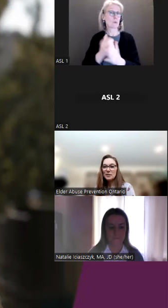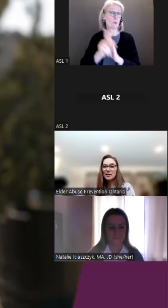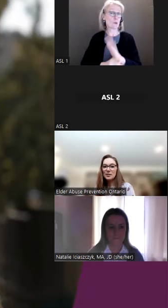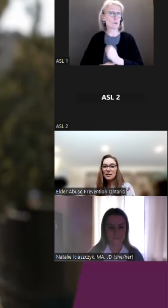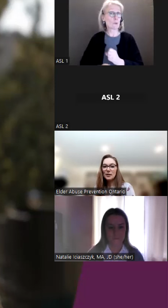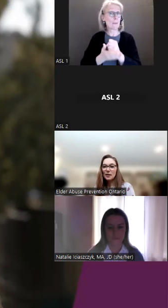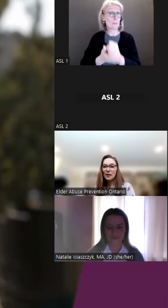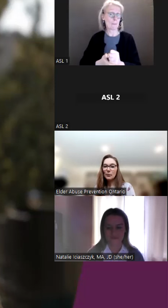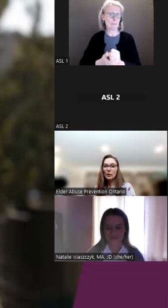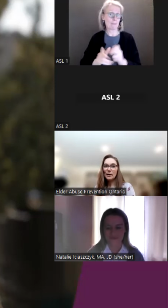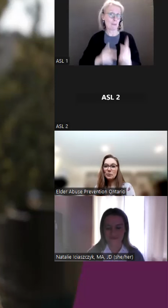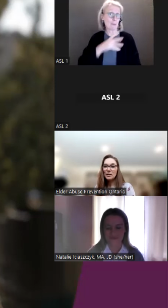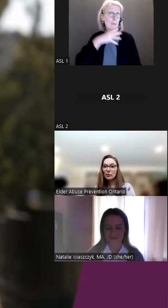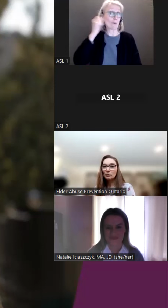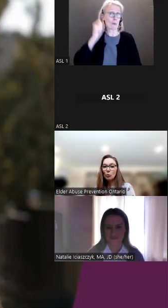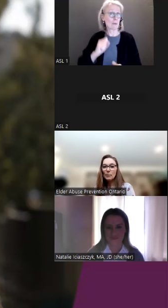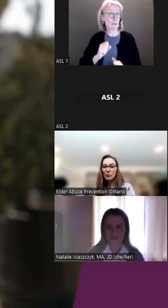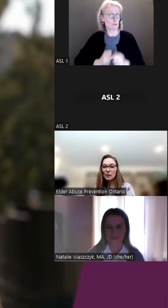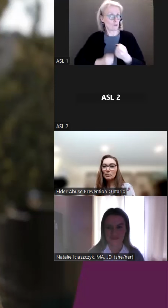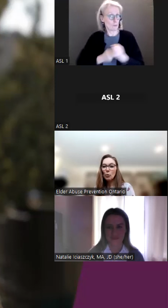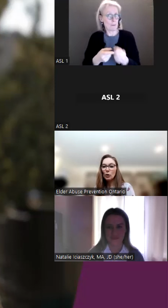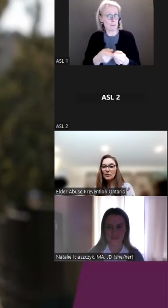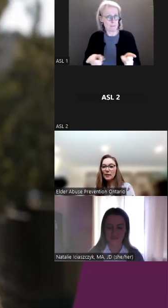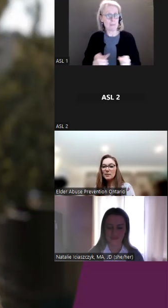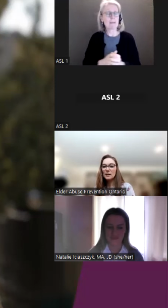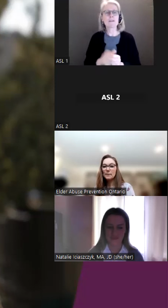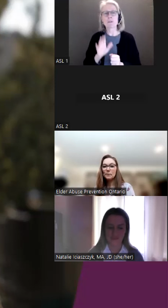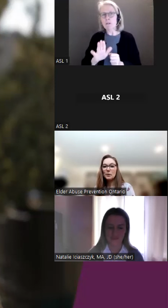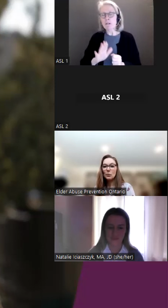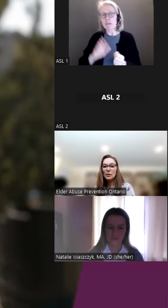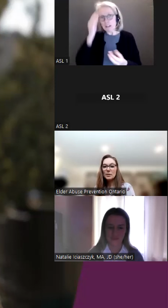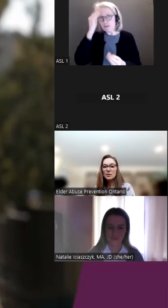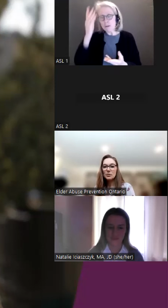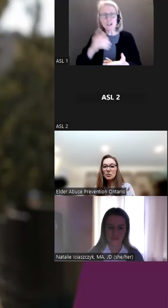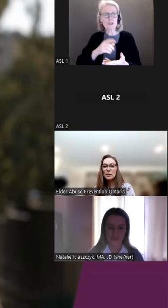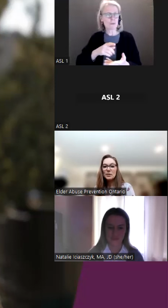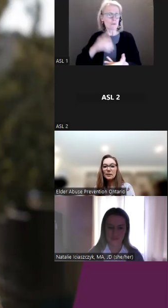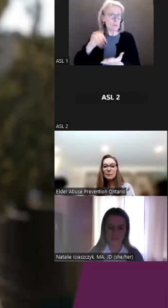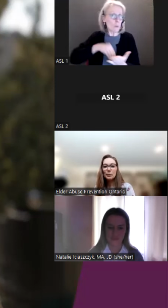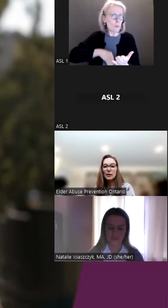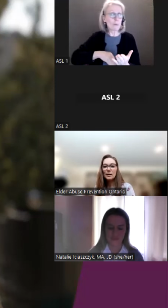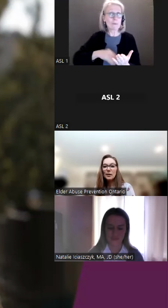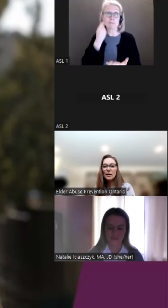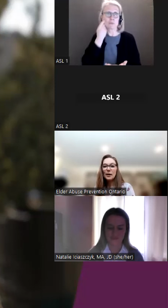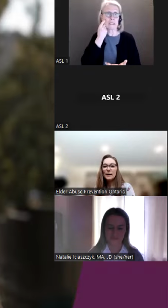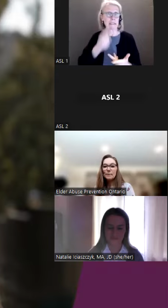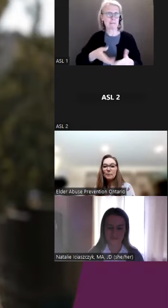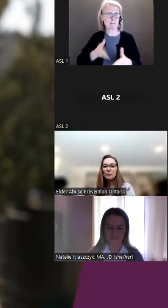so pleased that we are able to learn more about the report that was just recently